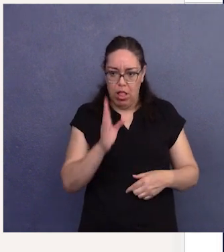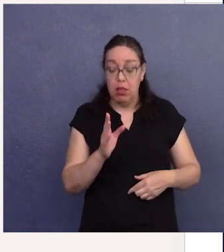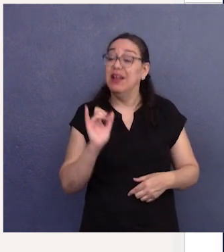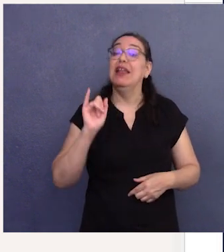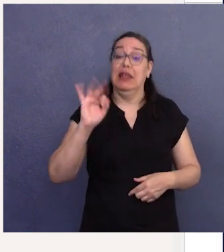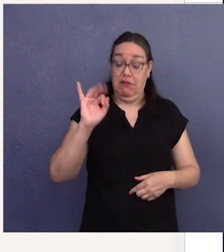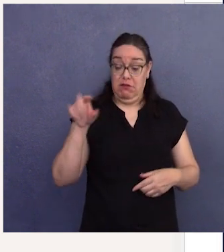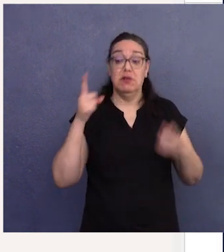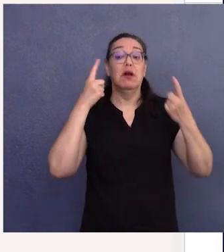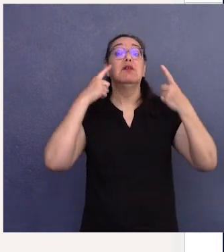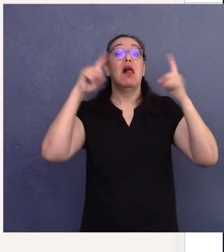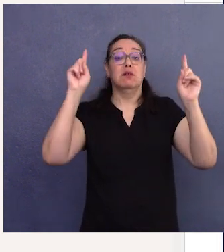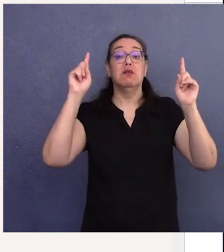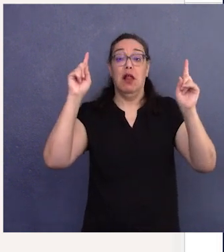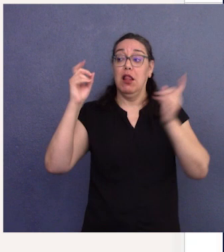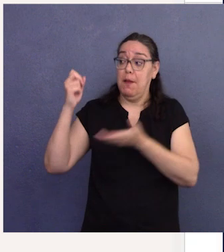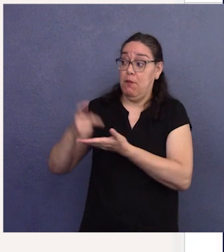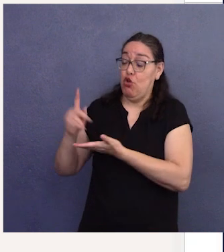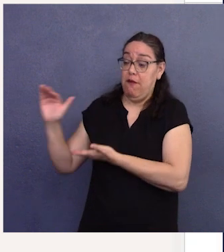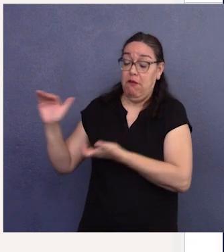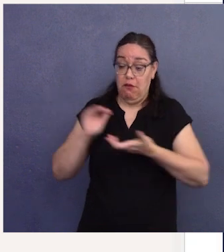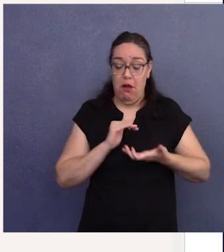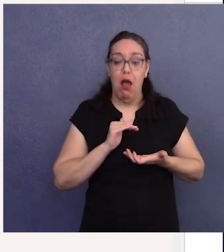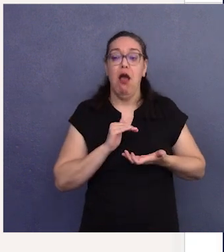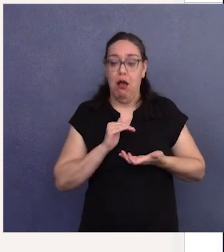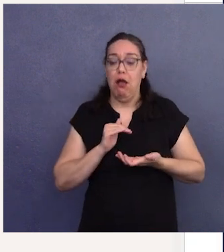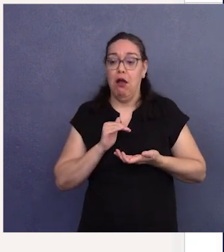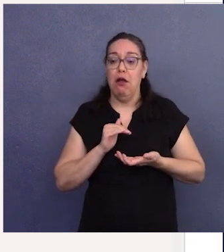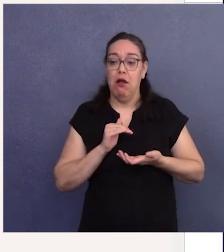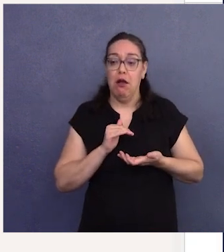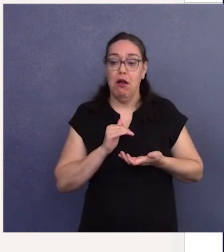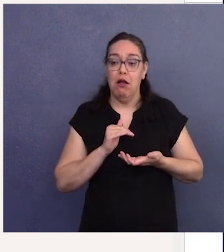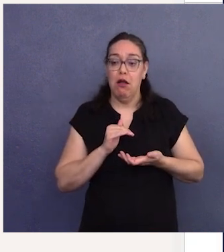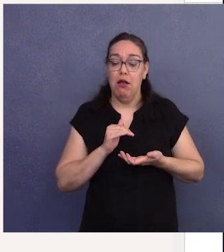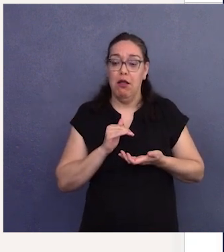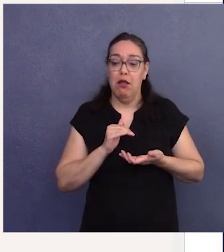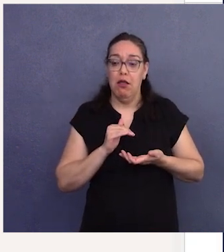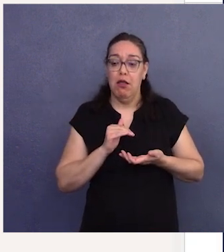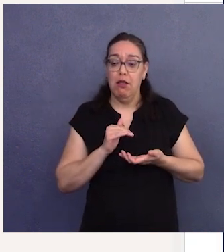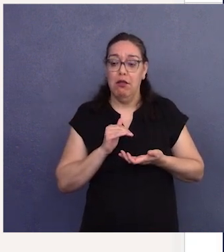are successful in getting an award,